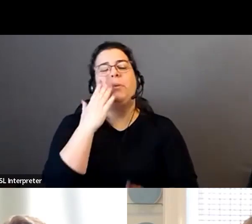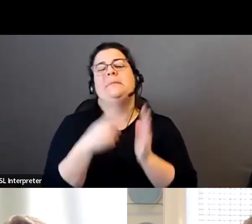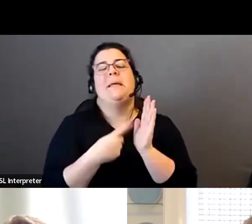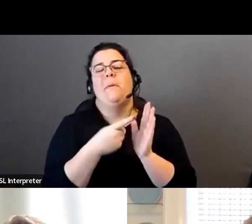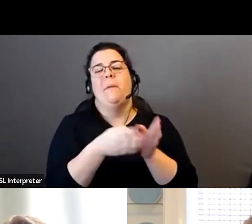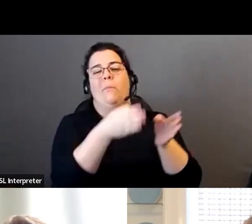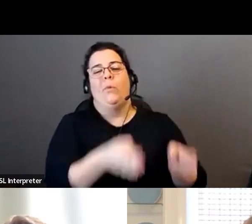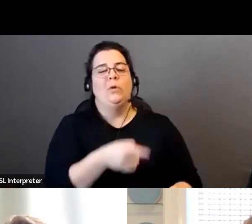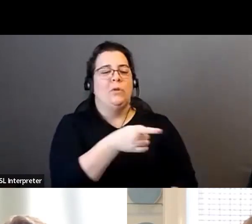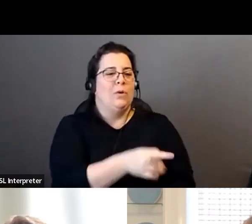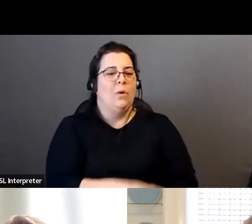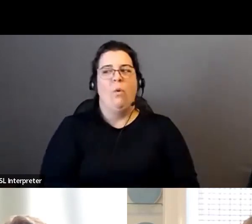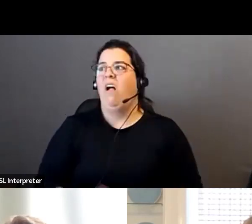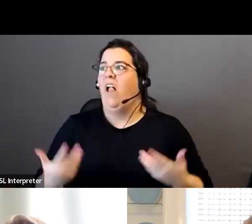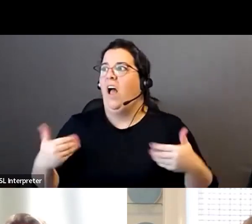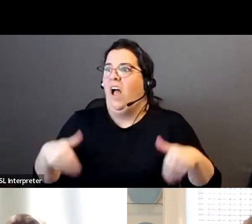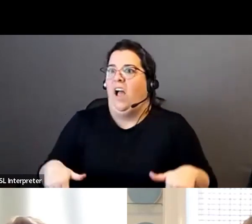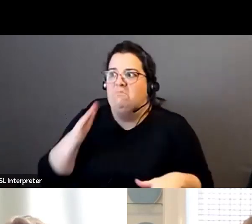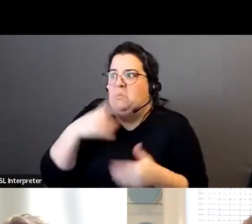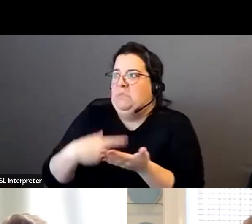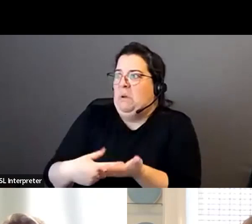well, what are we going to talk about?